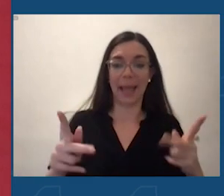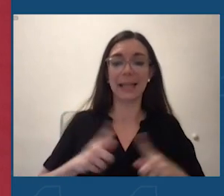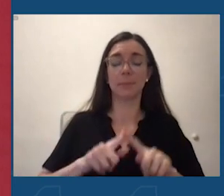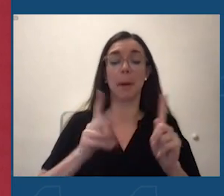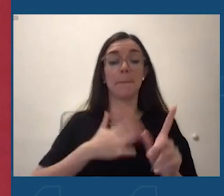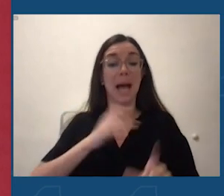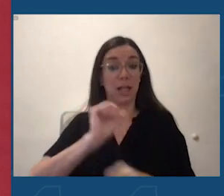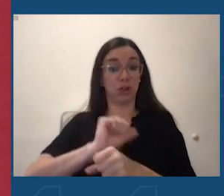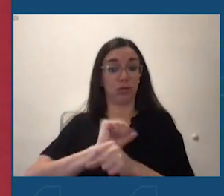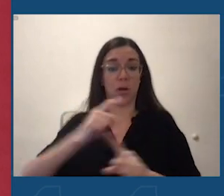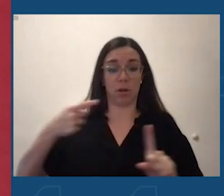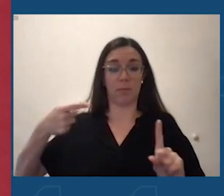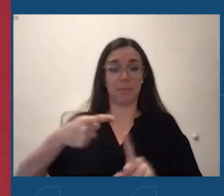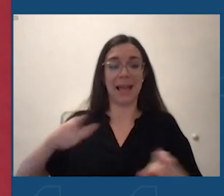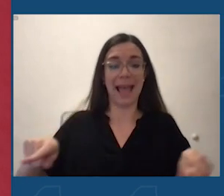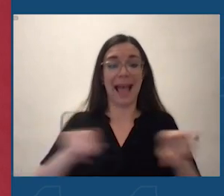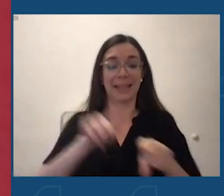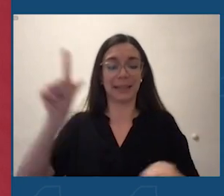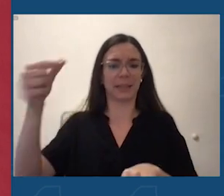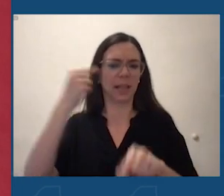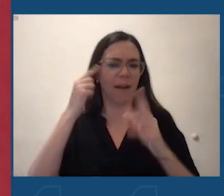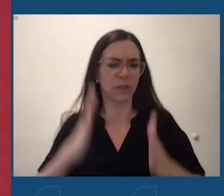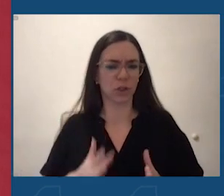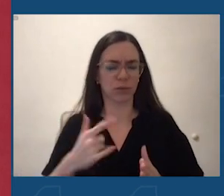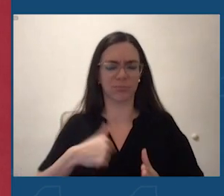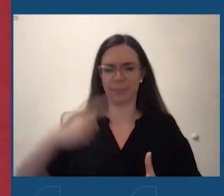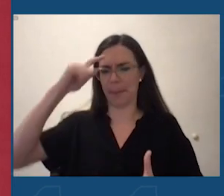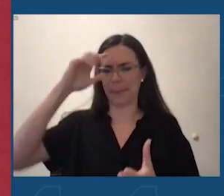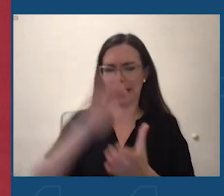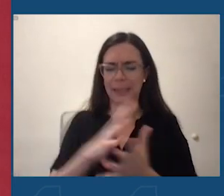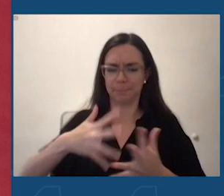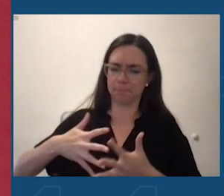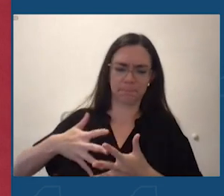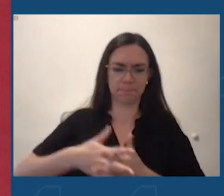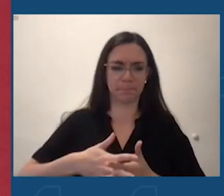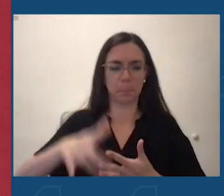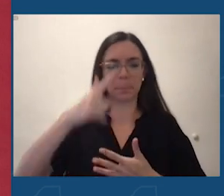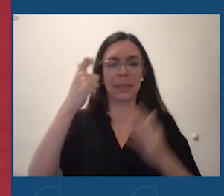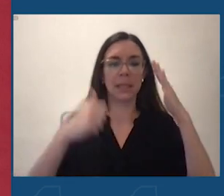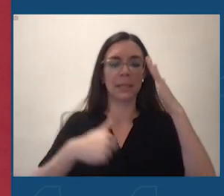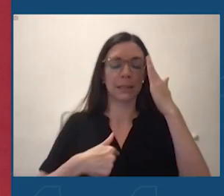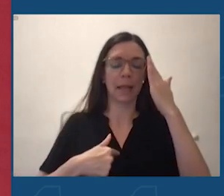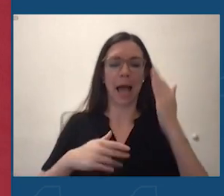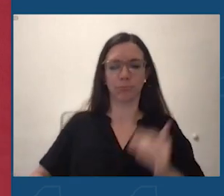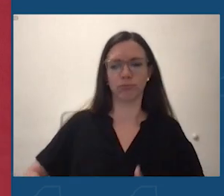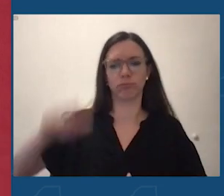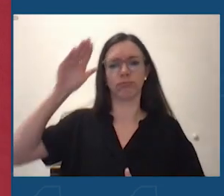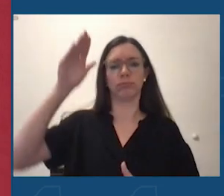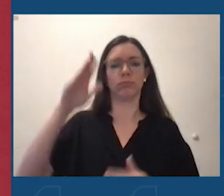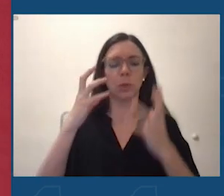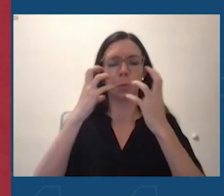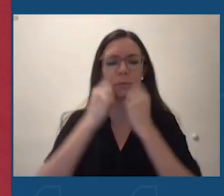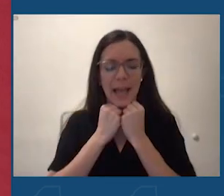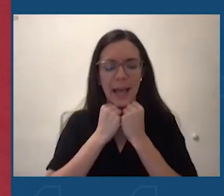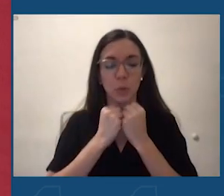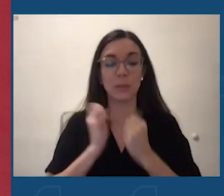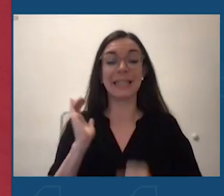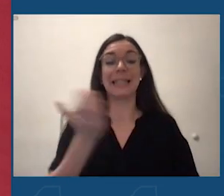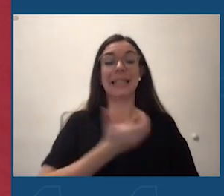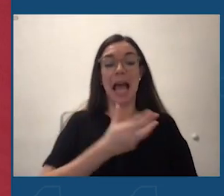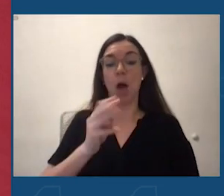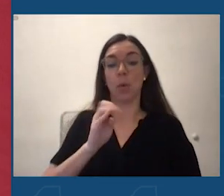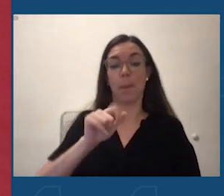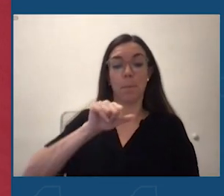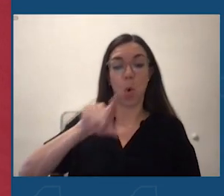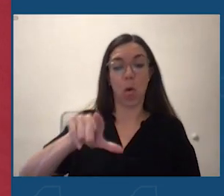And I believe this to my core, because those values I was taught as a child are with me every single day. It is our moral responsibility to